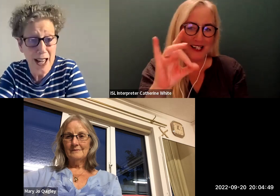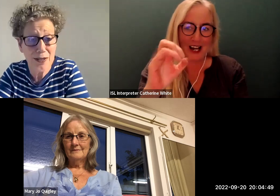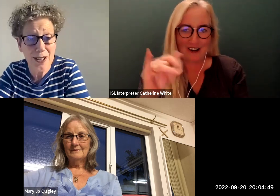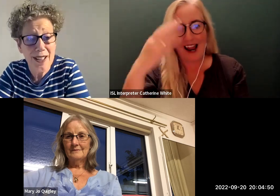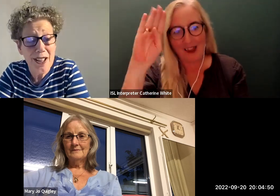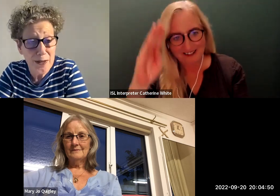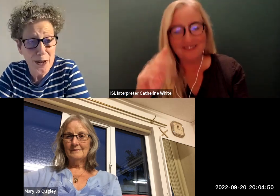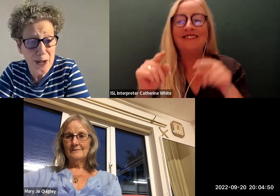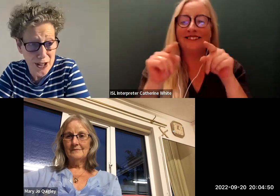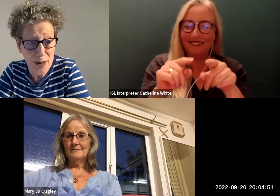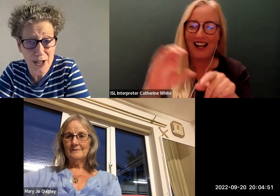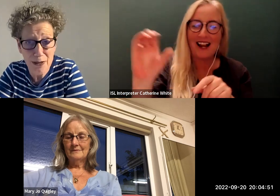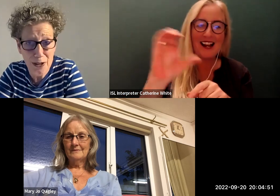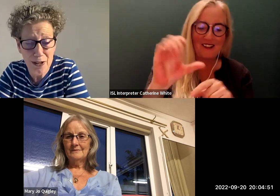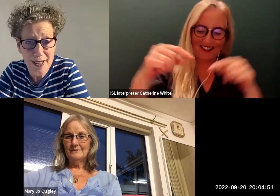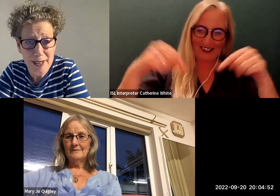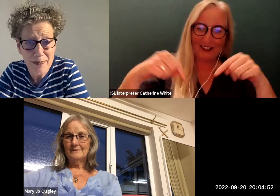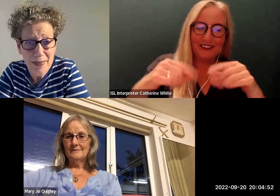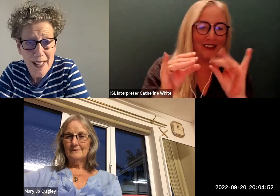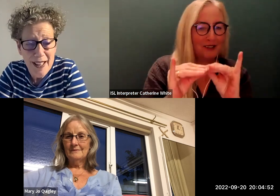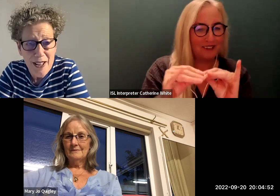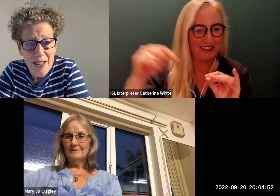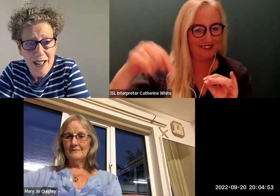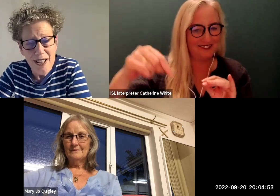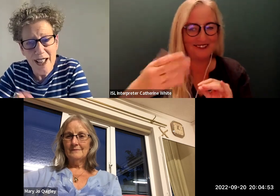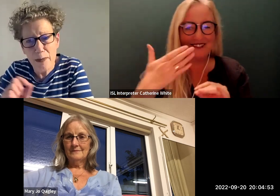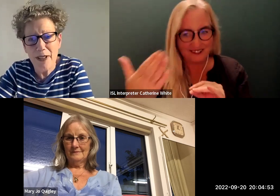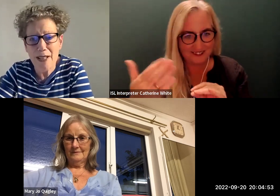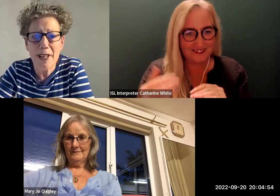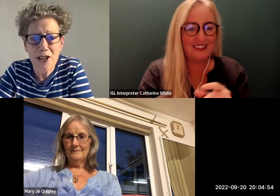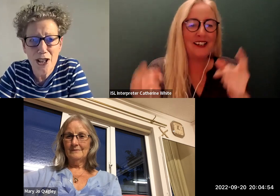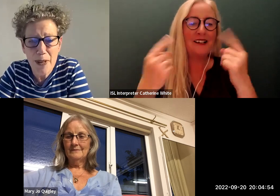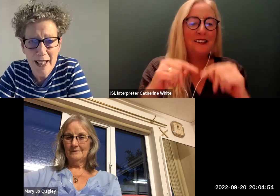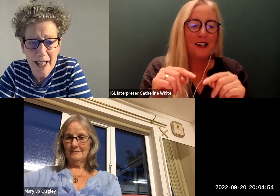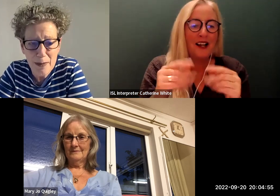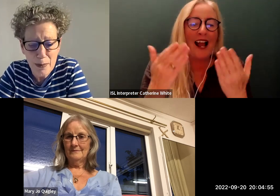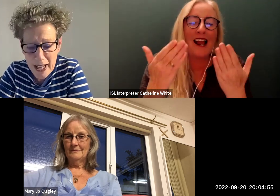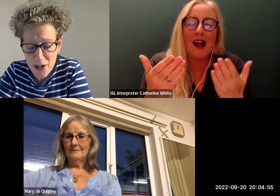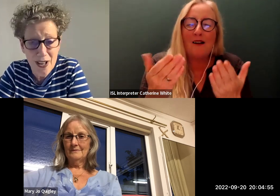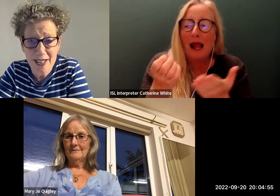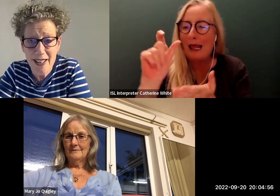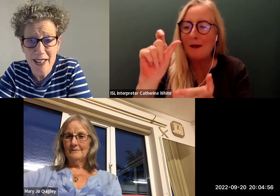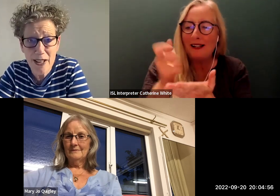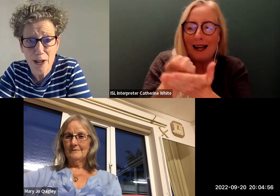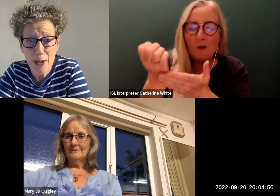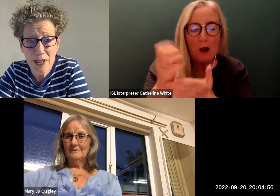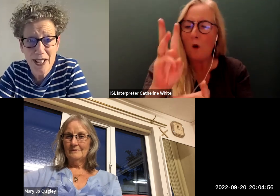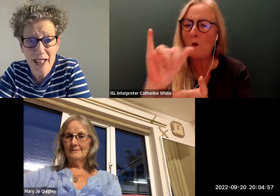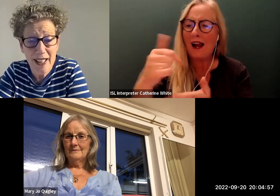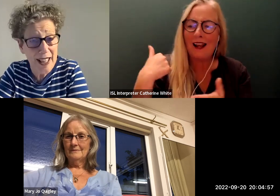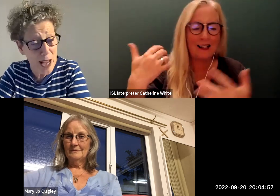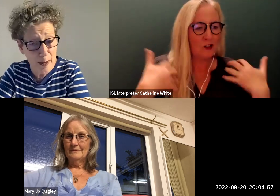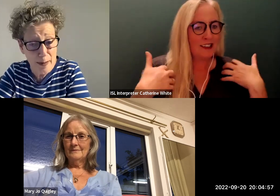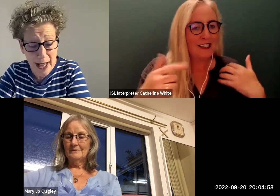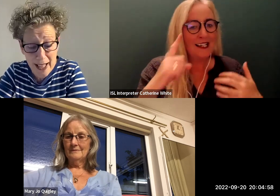Thank you, Catherine, for interpreting for us. A little bit of explanation at the beginning. My interest in the deaf